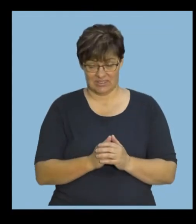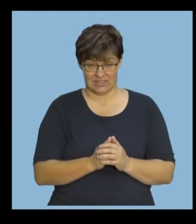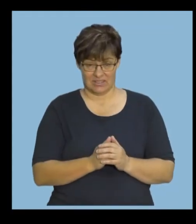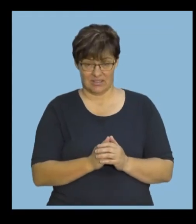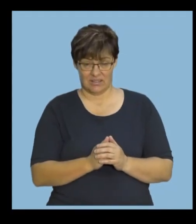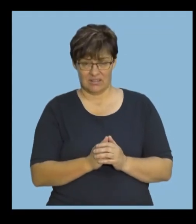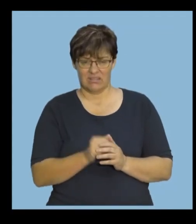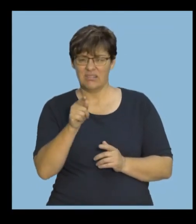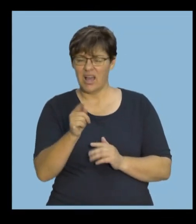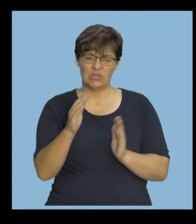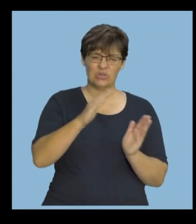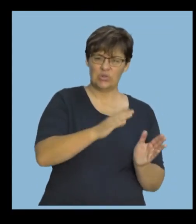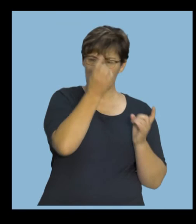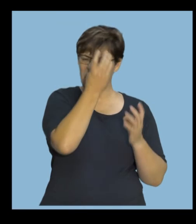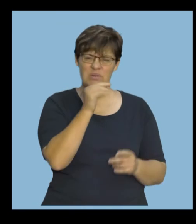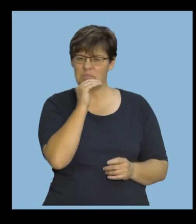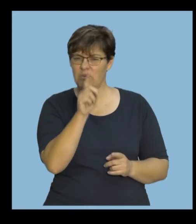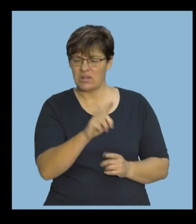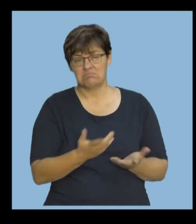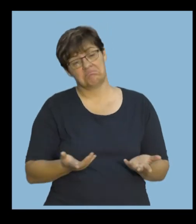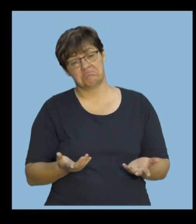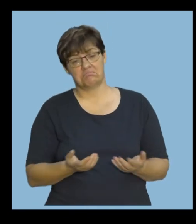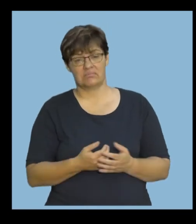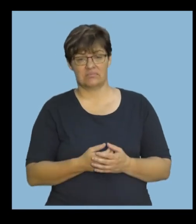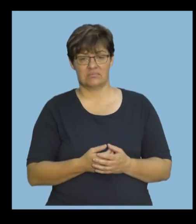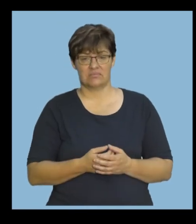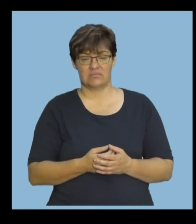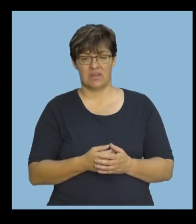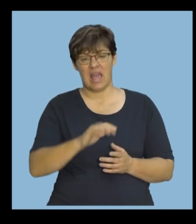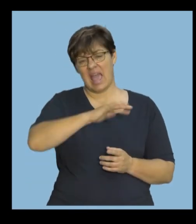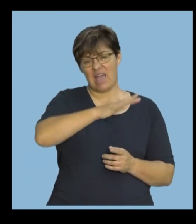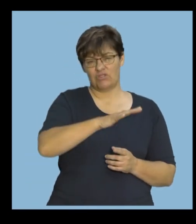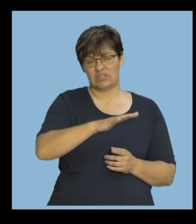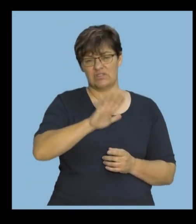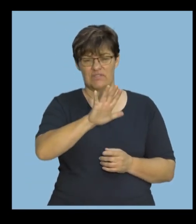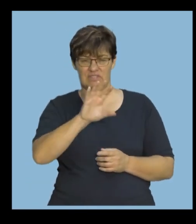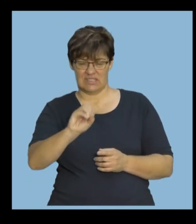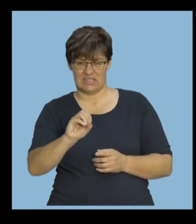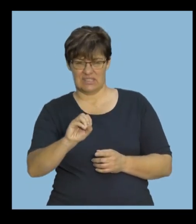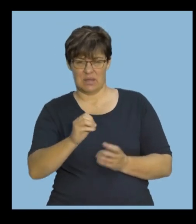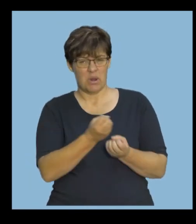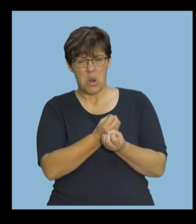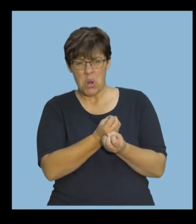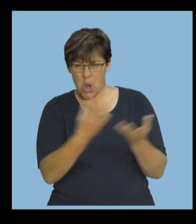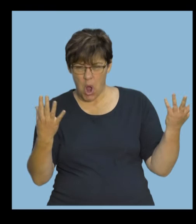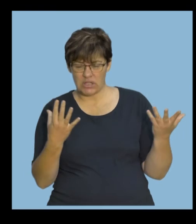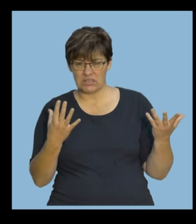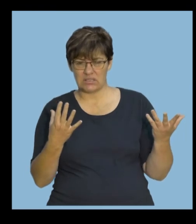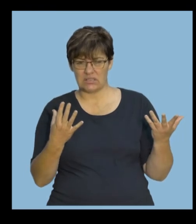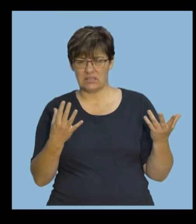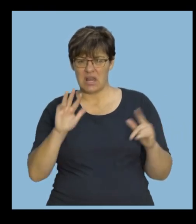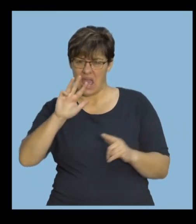skewed data, it implies it can be skewed. Let's say the average is 50,